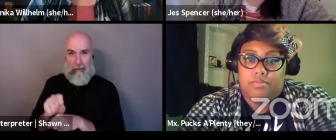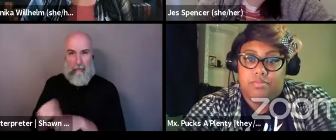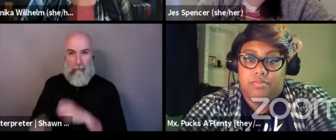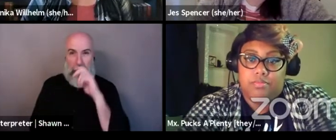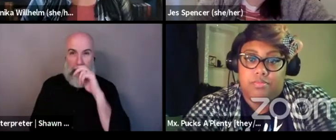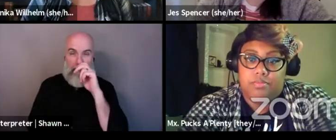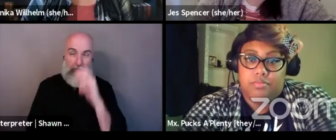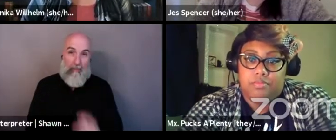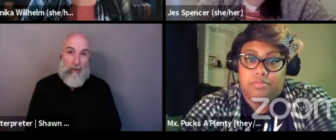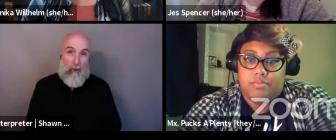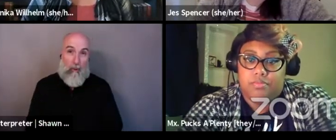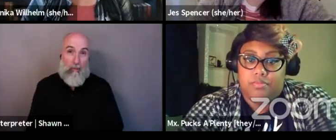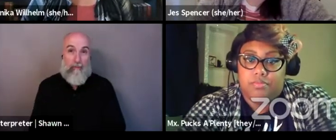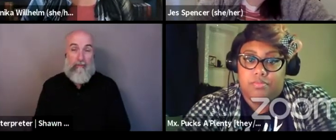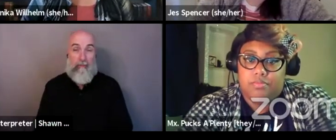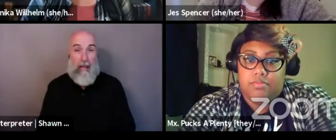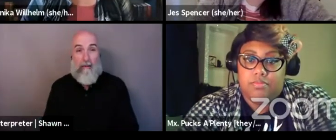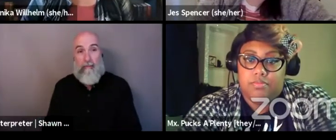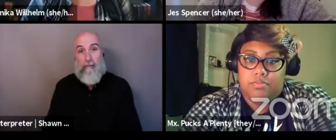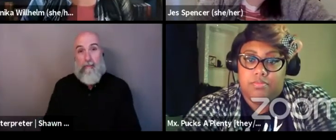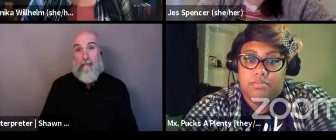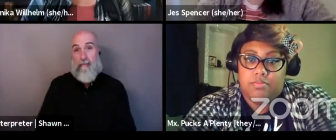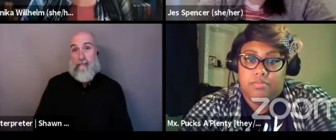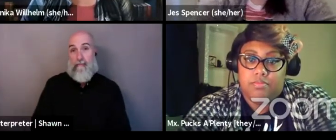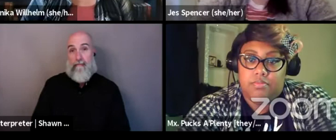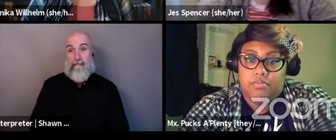So yeah,